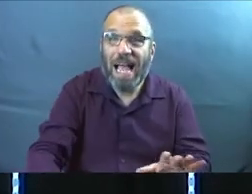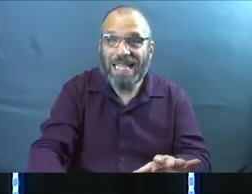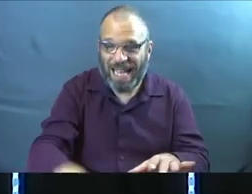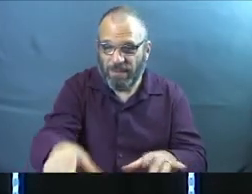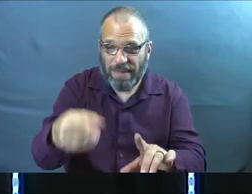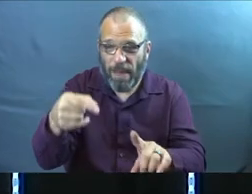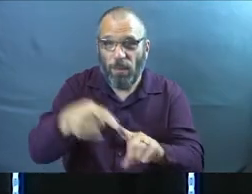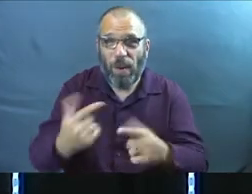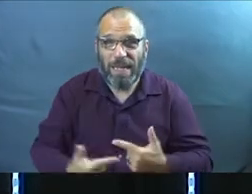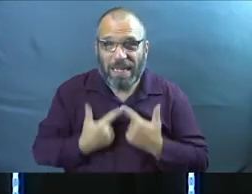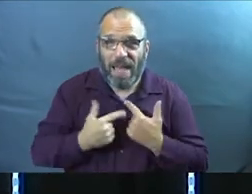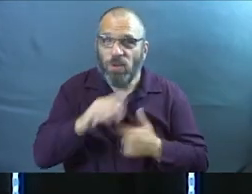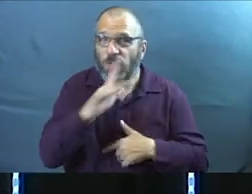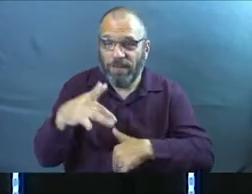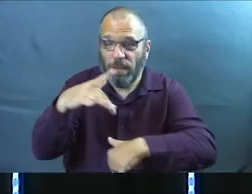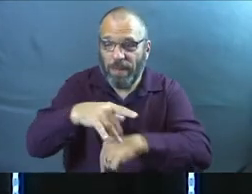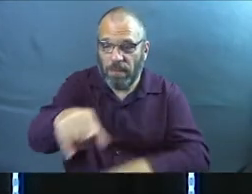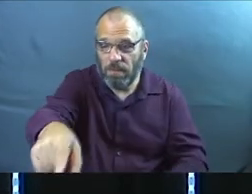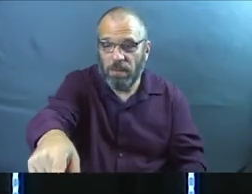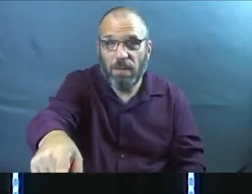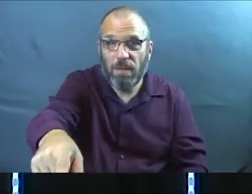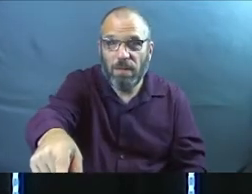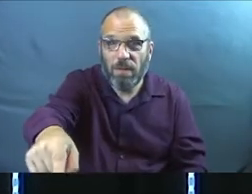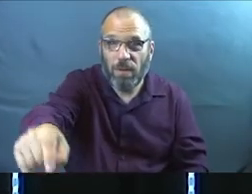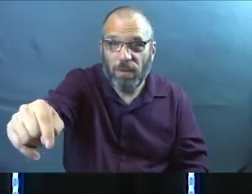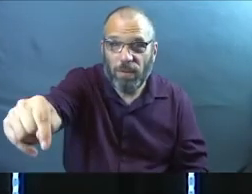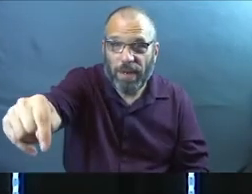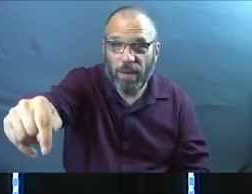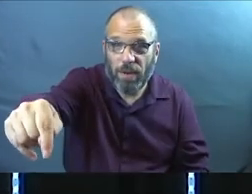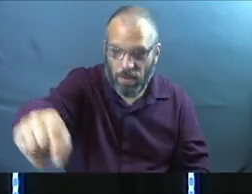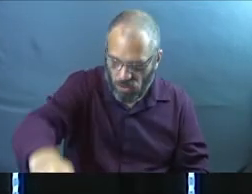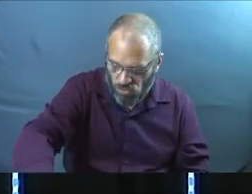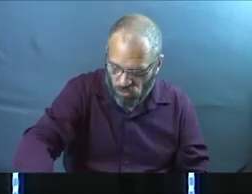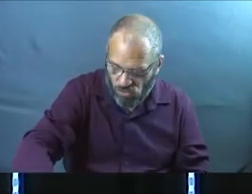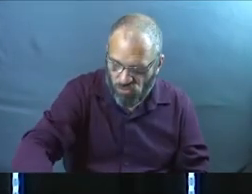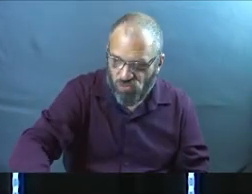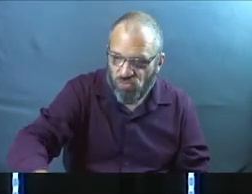before. Yes? You've never crossed before.